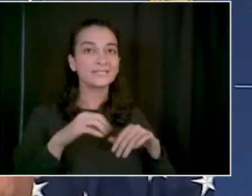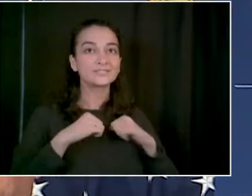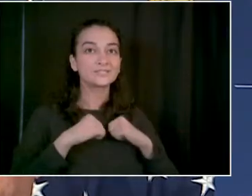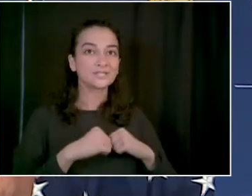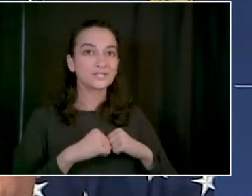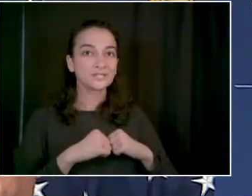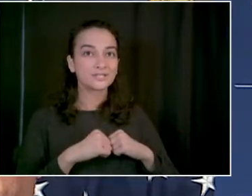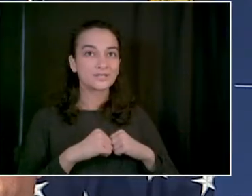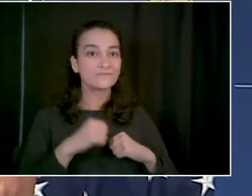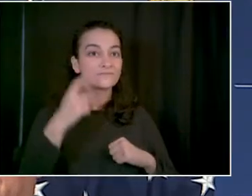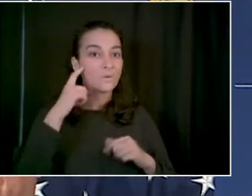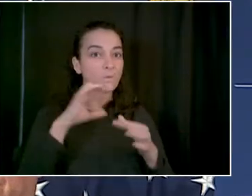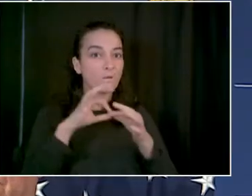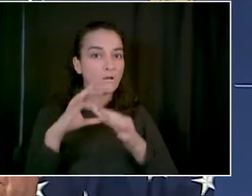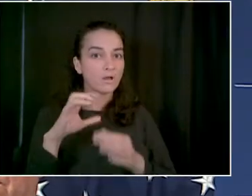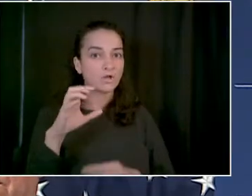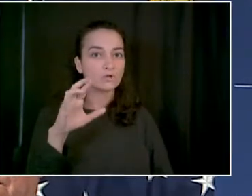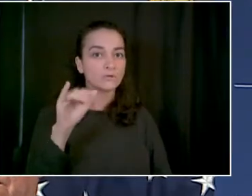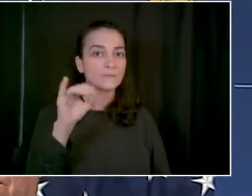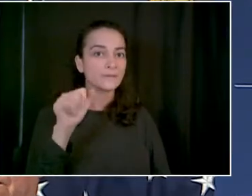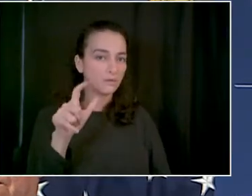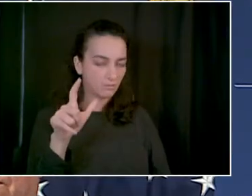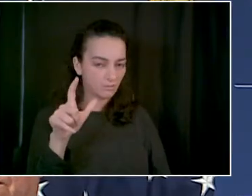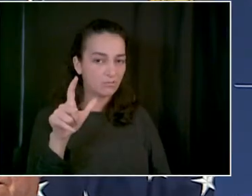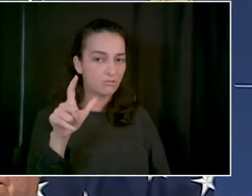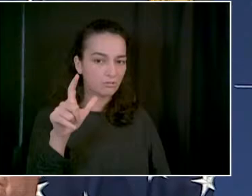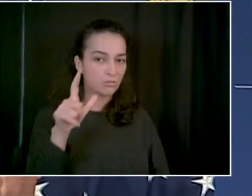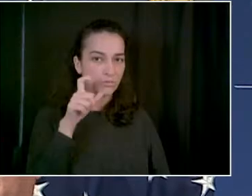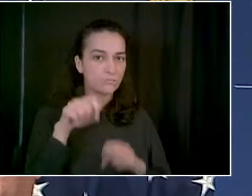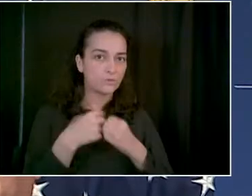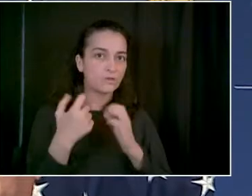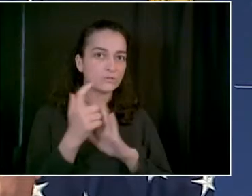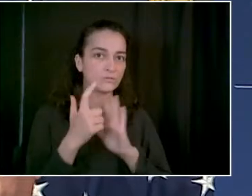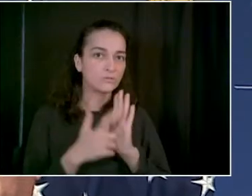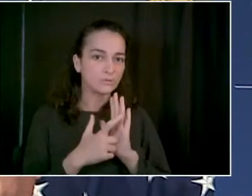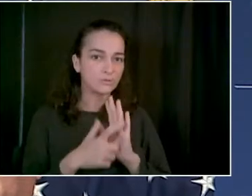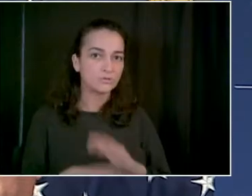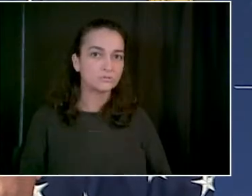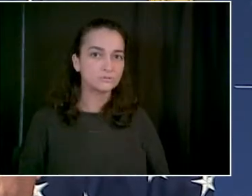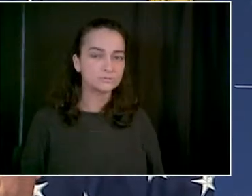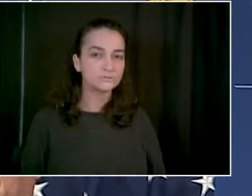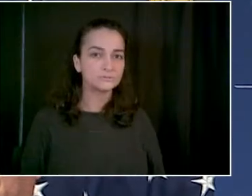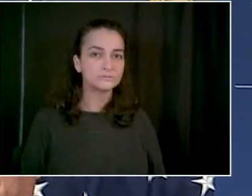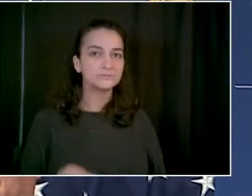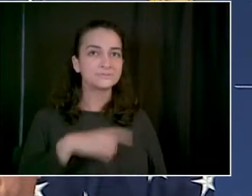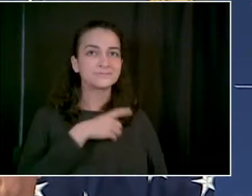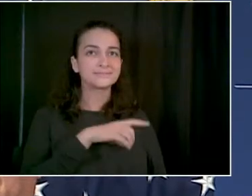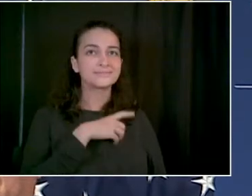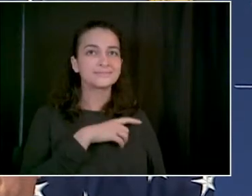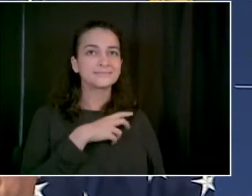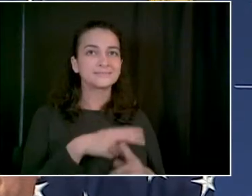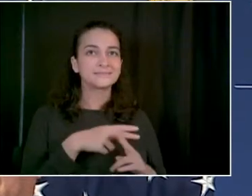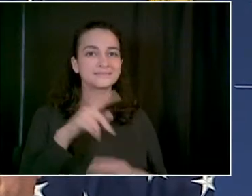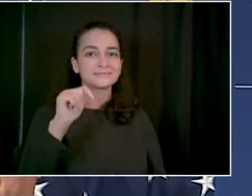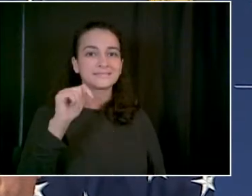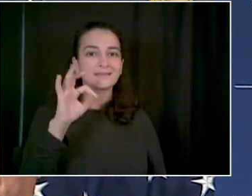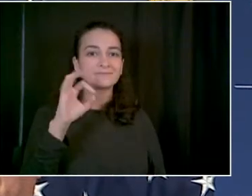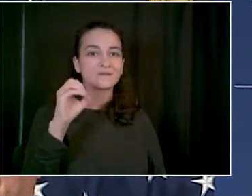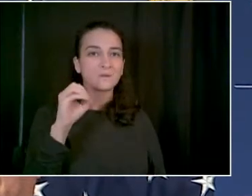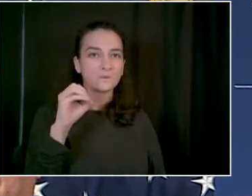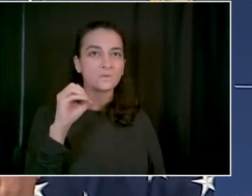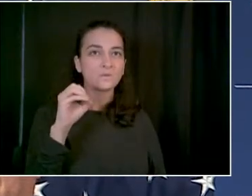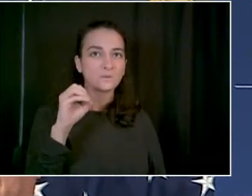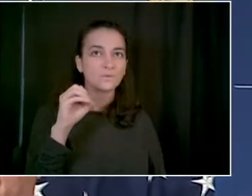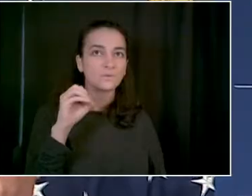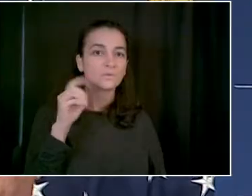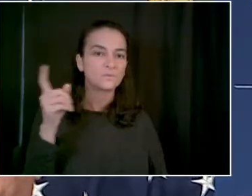We have NYPD detectives assigned as TFOs, assigned to work with Homeland Security investigations on this task